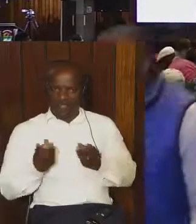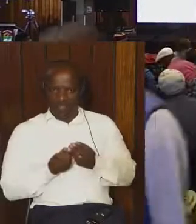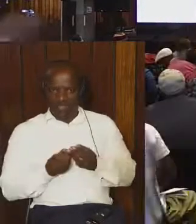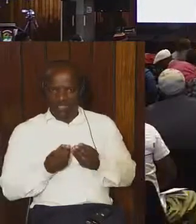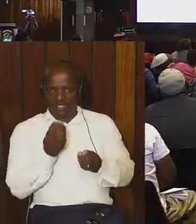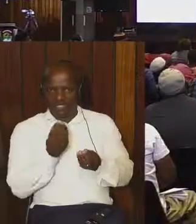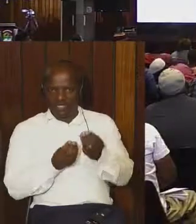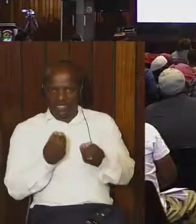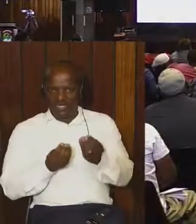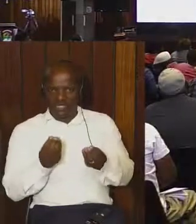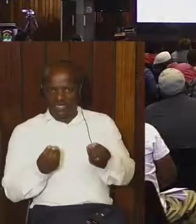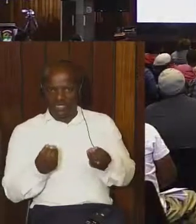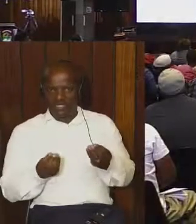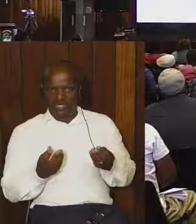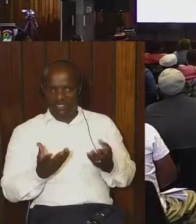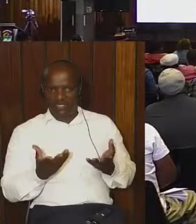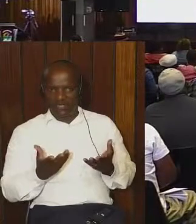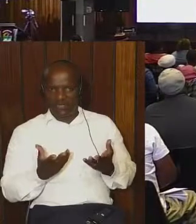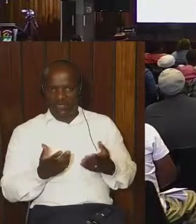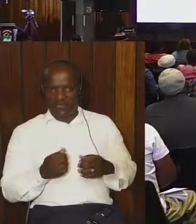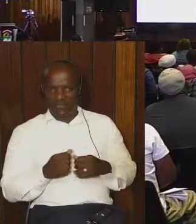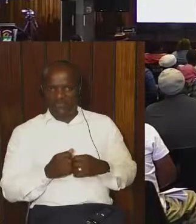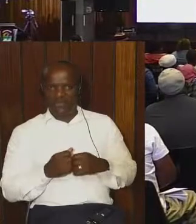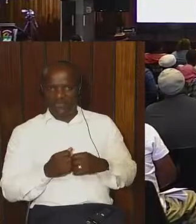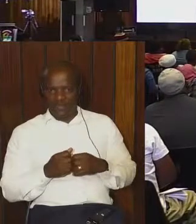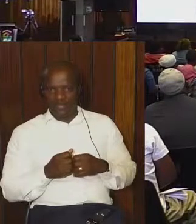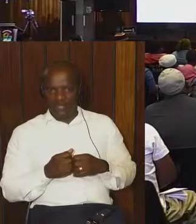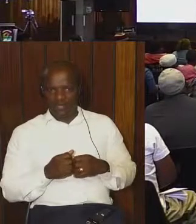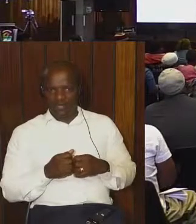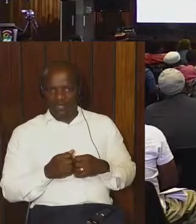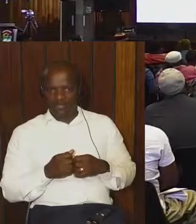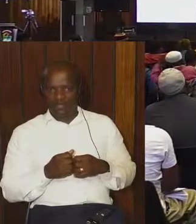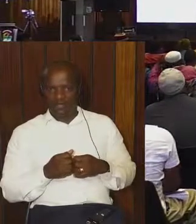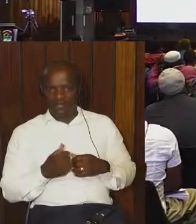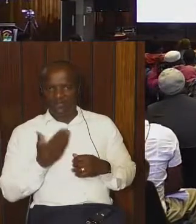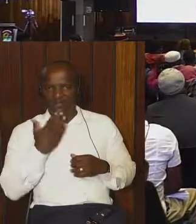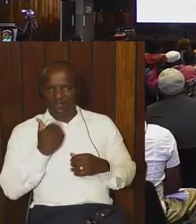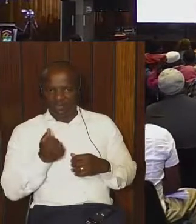forth? So I would appreciate a response from